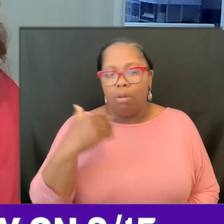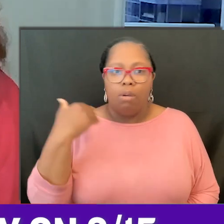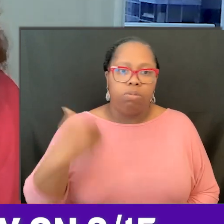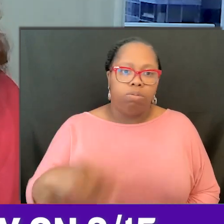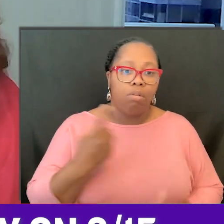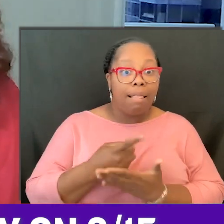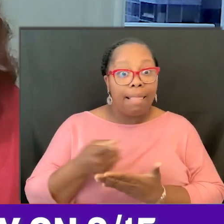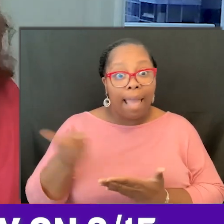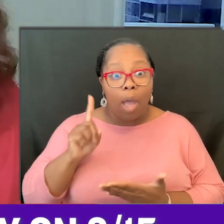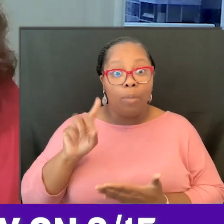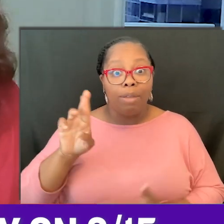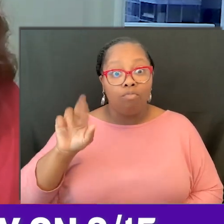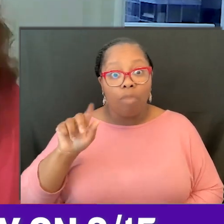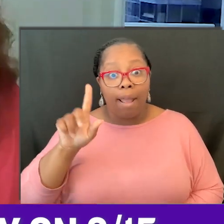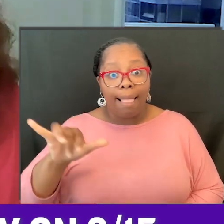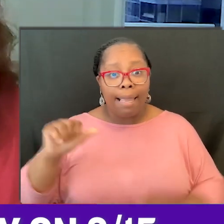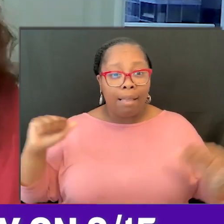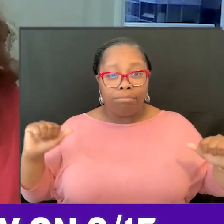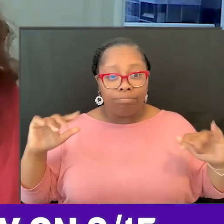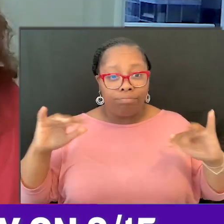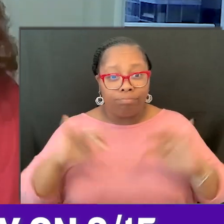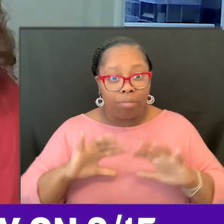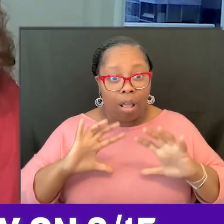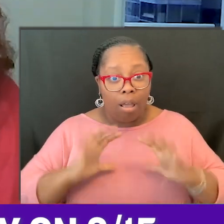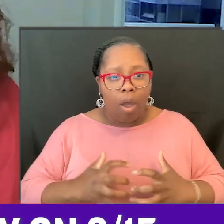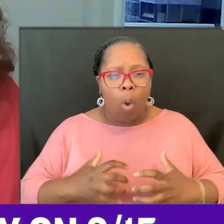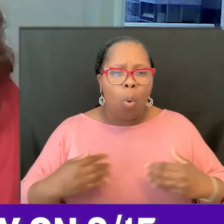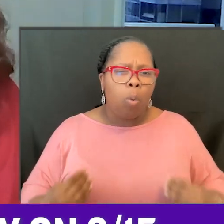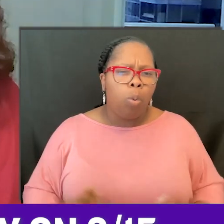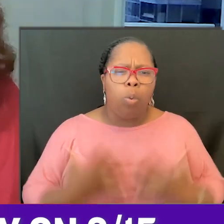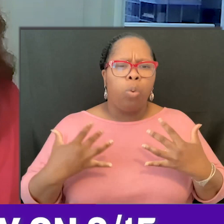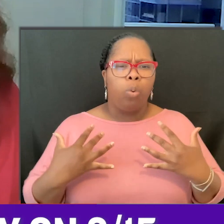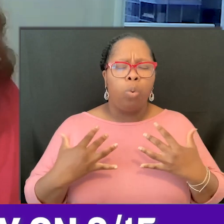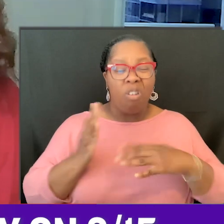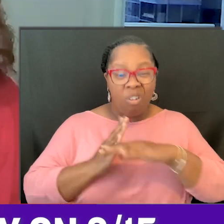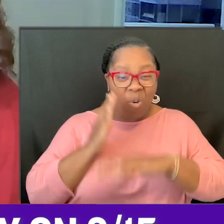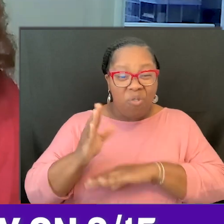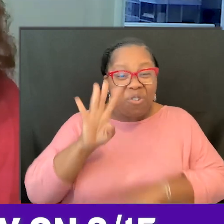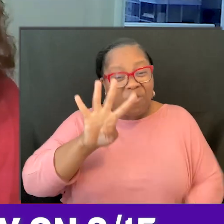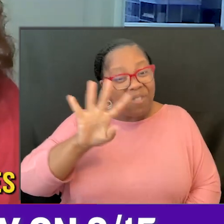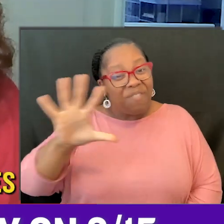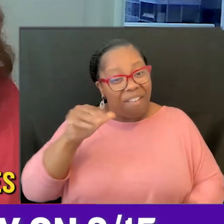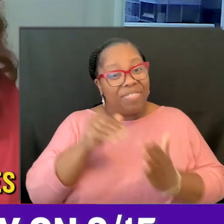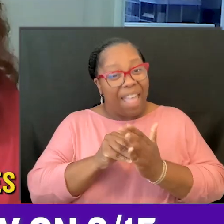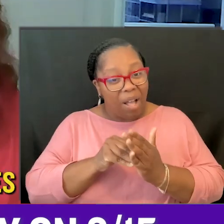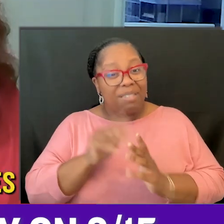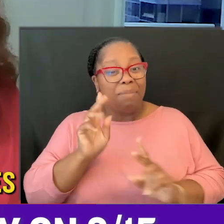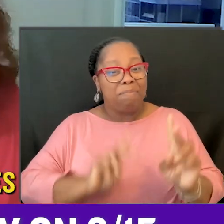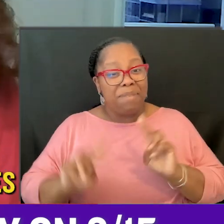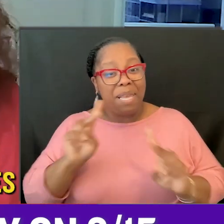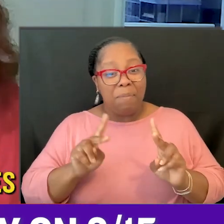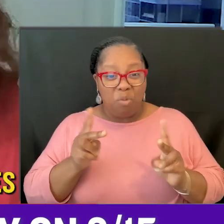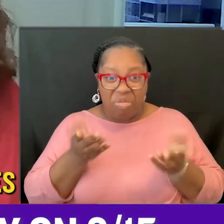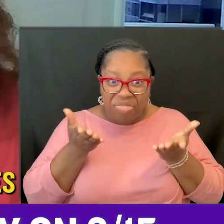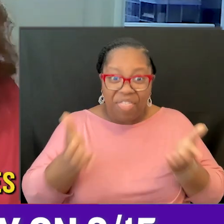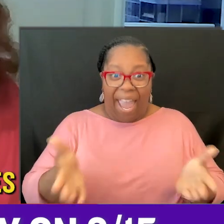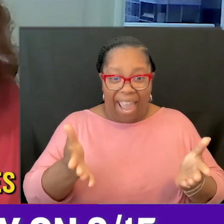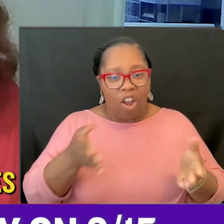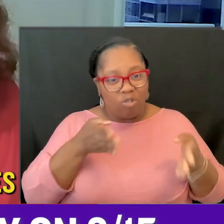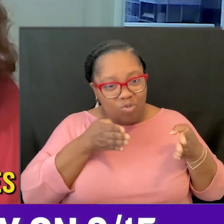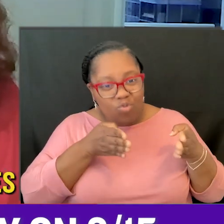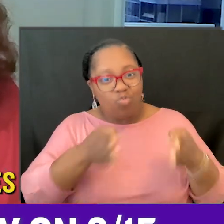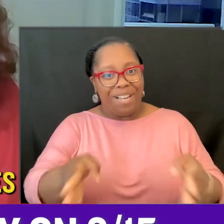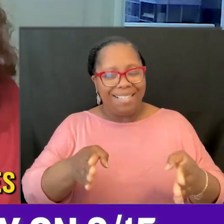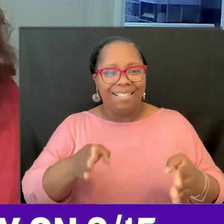last week's rally was. We put more than 45,000 people in the streets of downtown